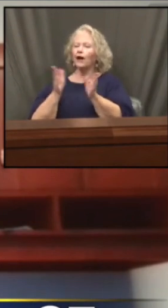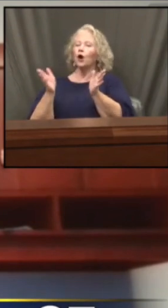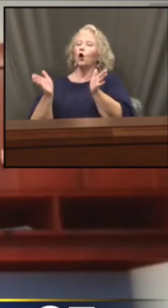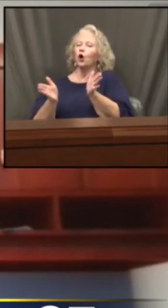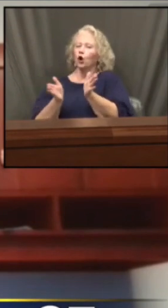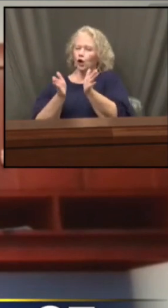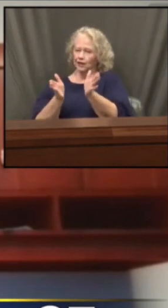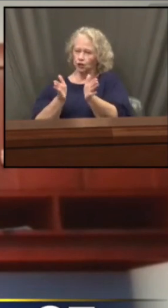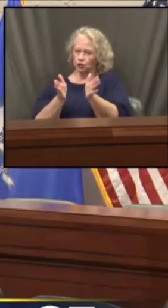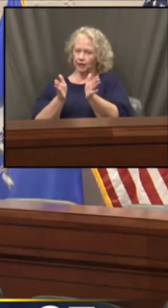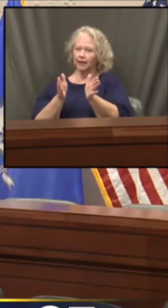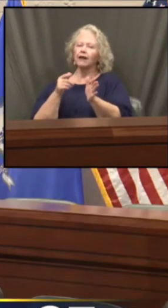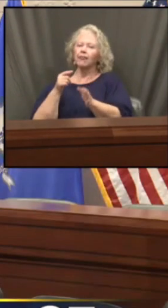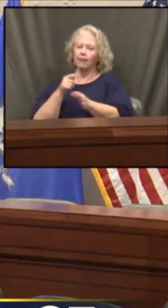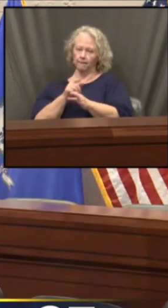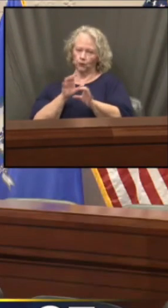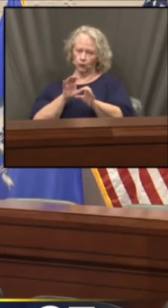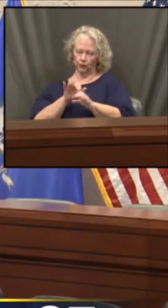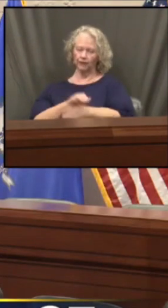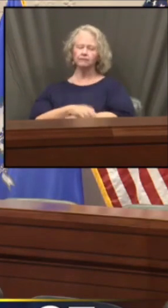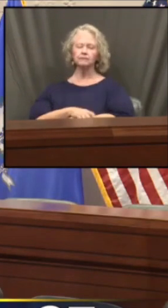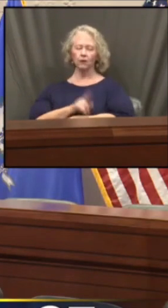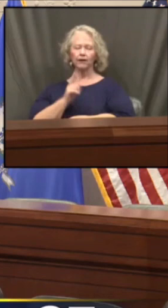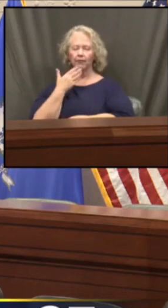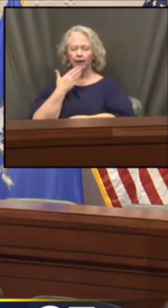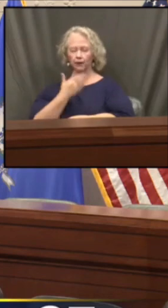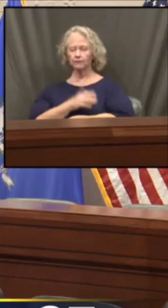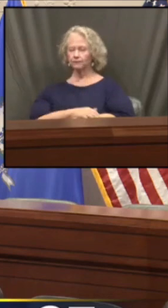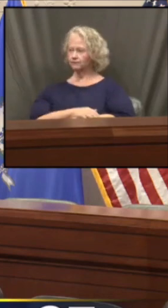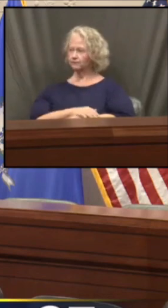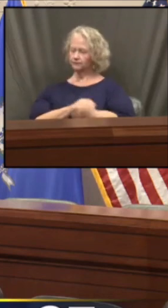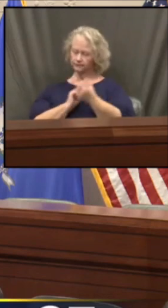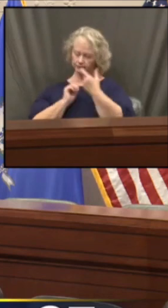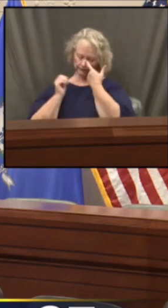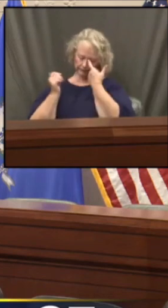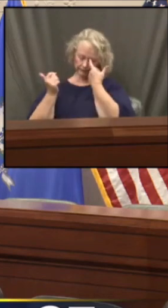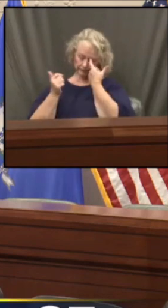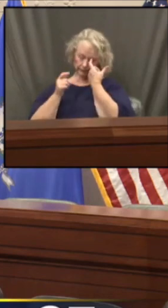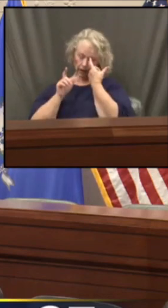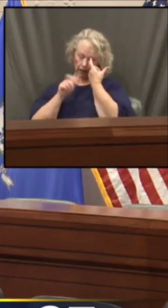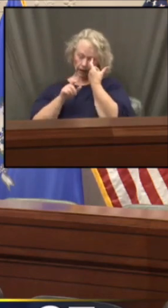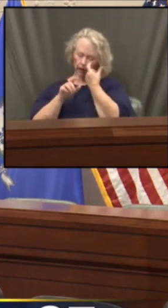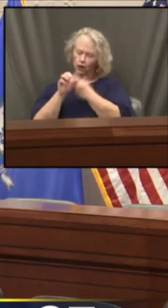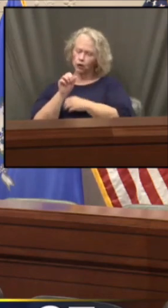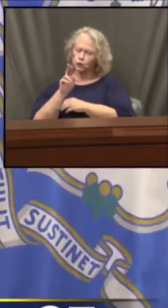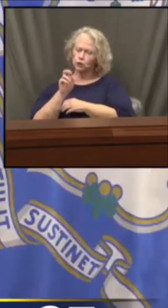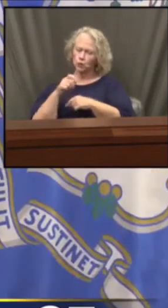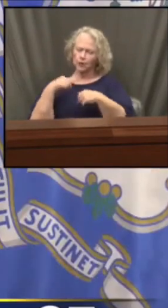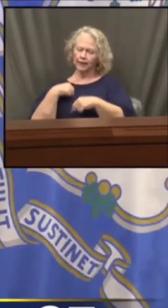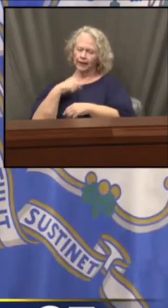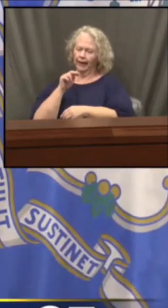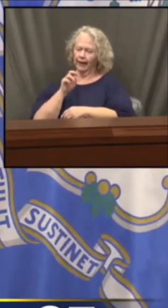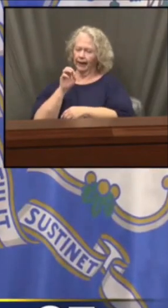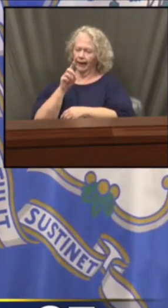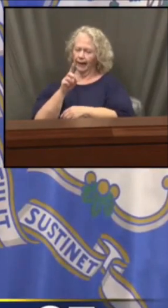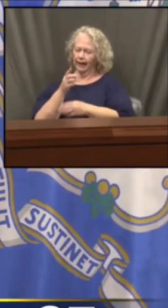that. Okay, all right, thank you so much. Hey, Sue, this is Ned. I would just add,